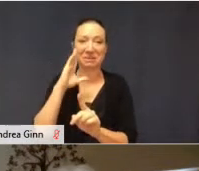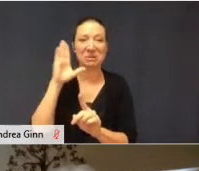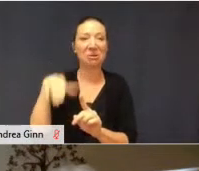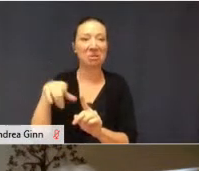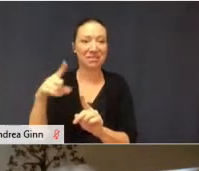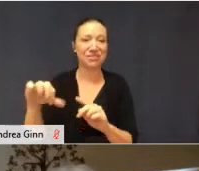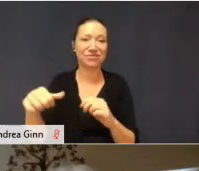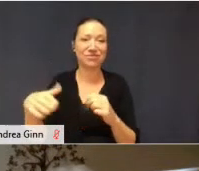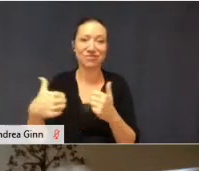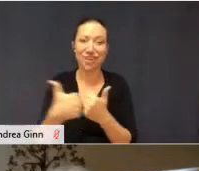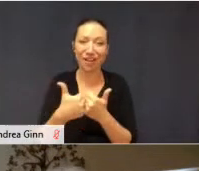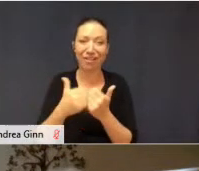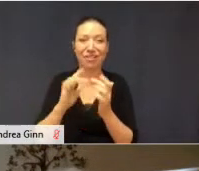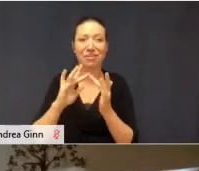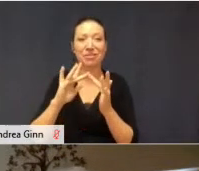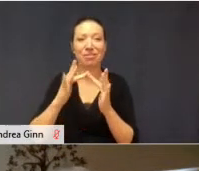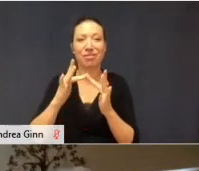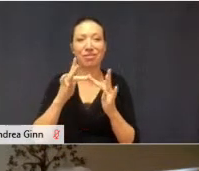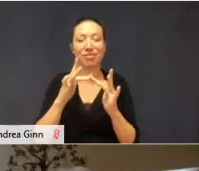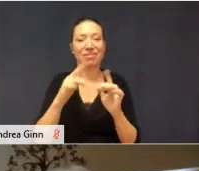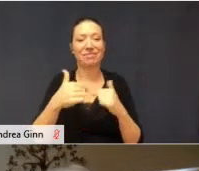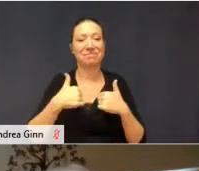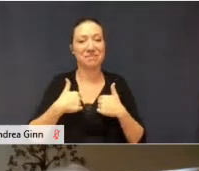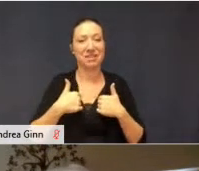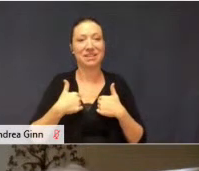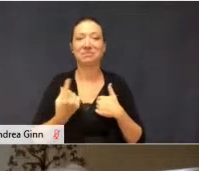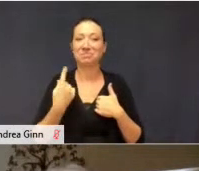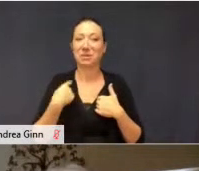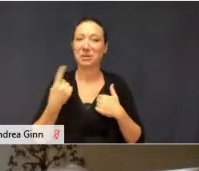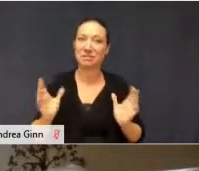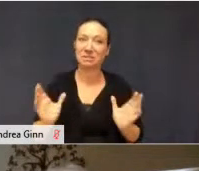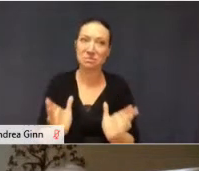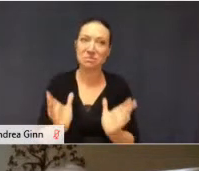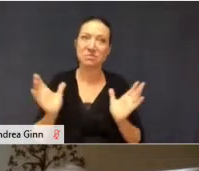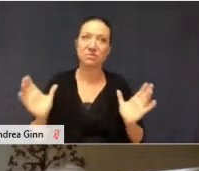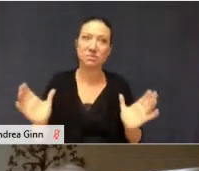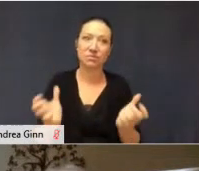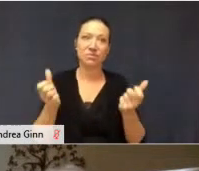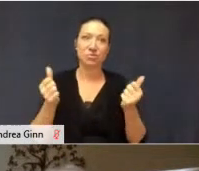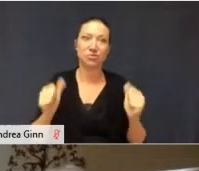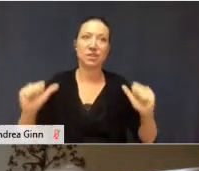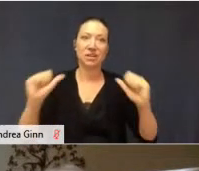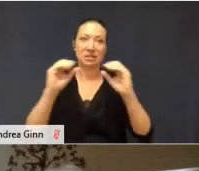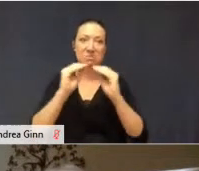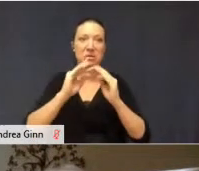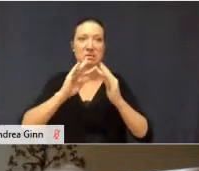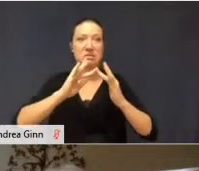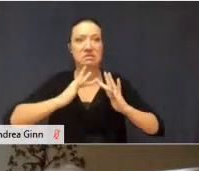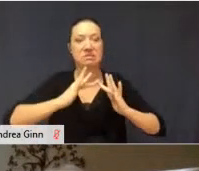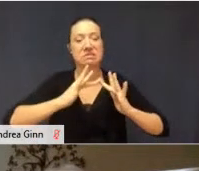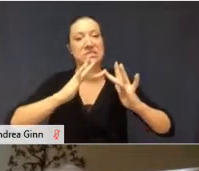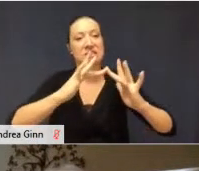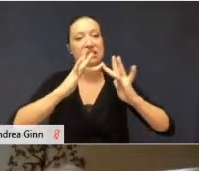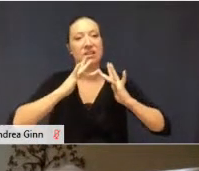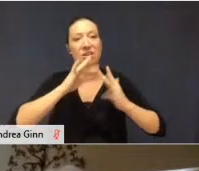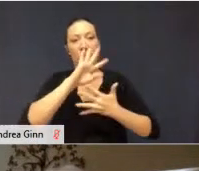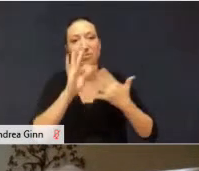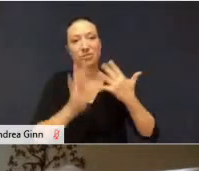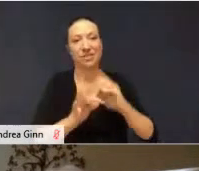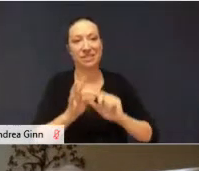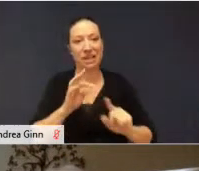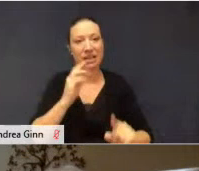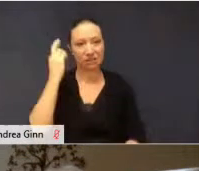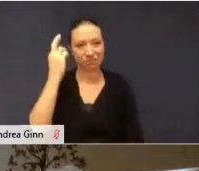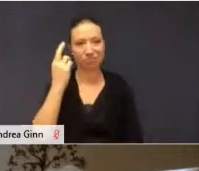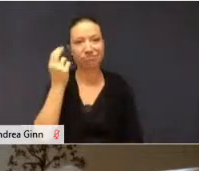one of the people who keeps pushing for virtual options, I realize it's not easy. It's not even